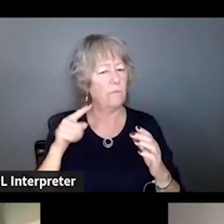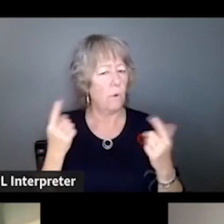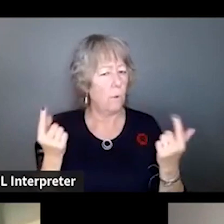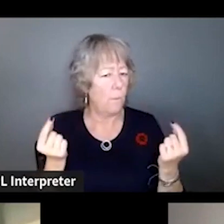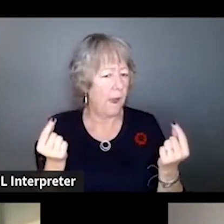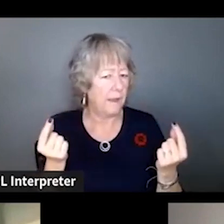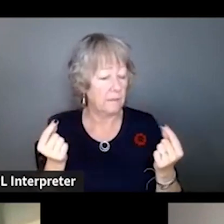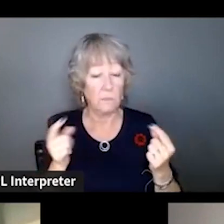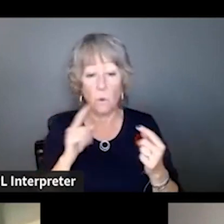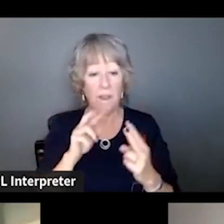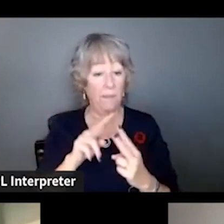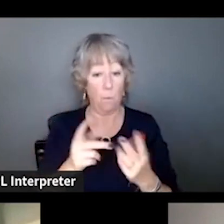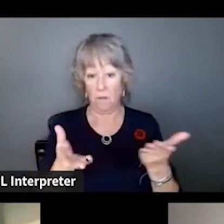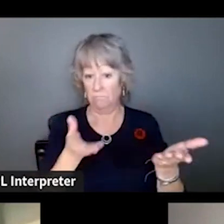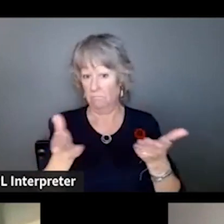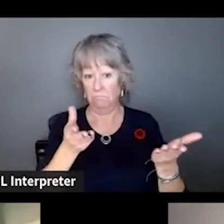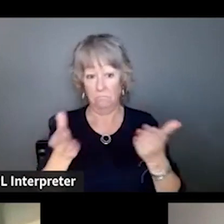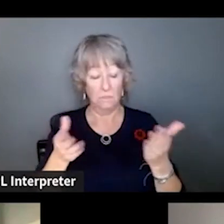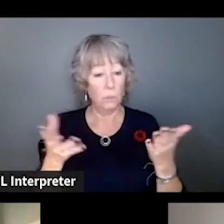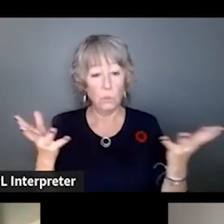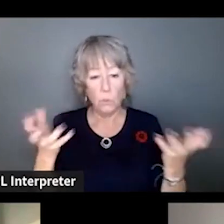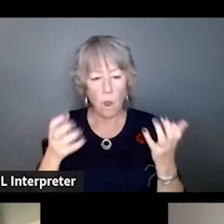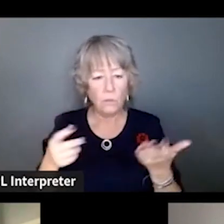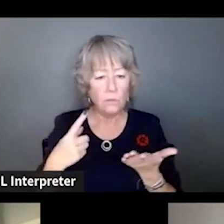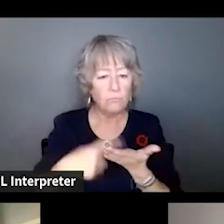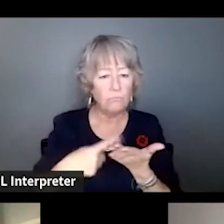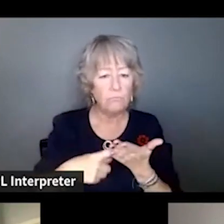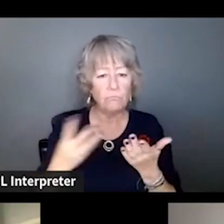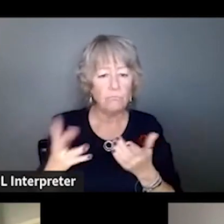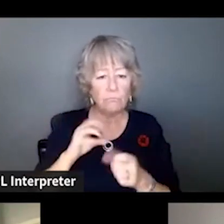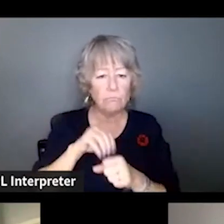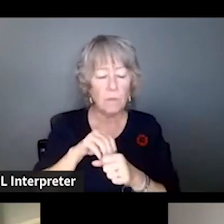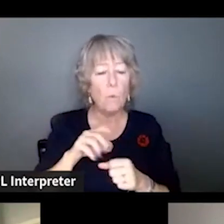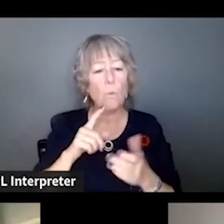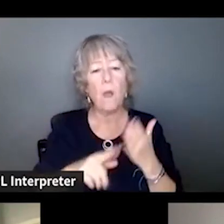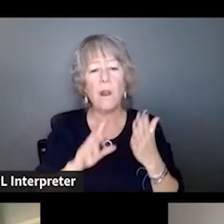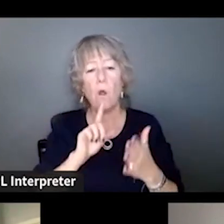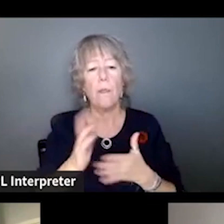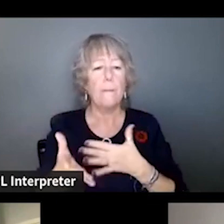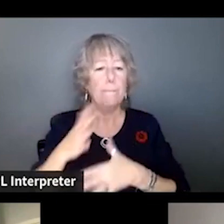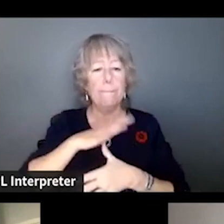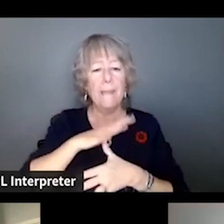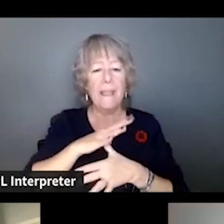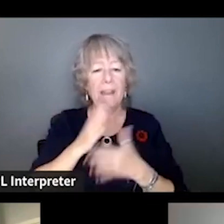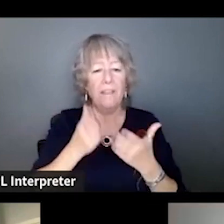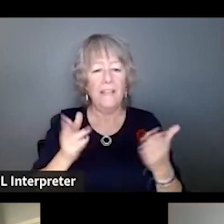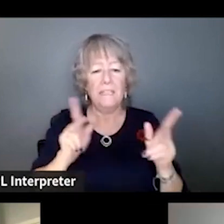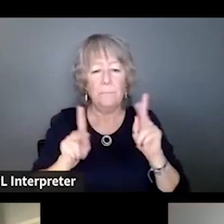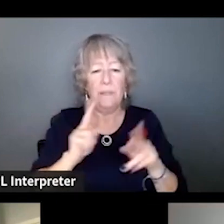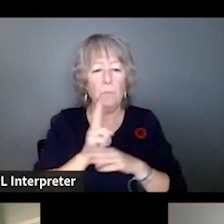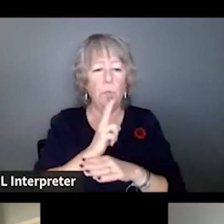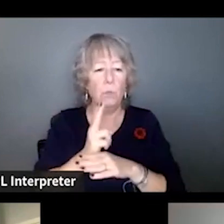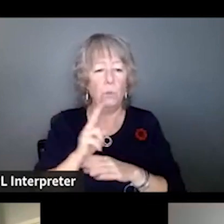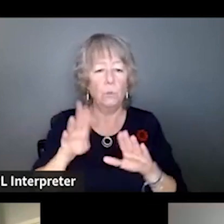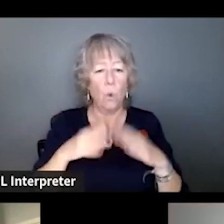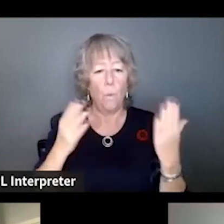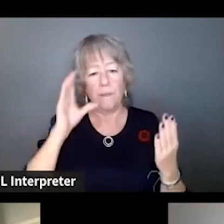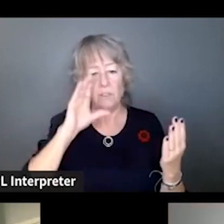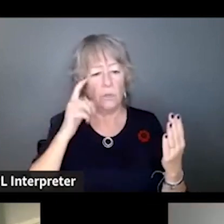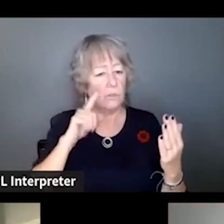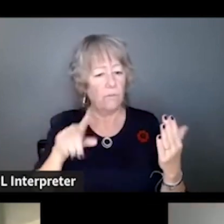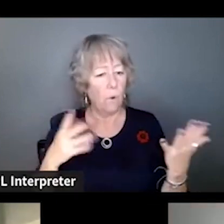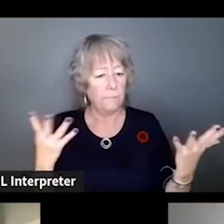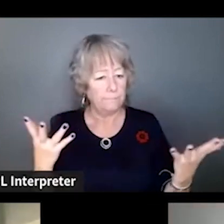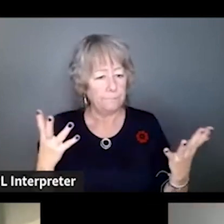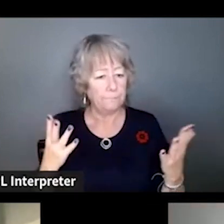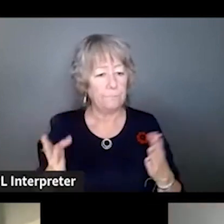So either one of you, do you want to cover what are the main things that people use Opensearch for?